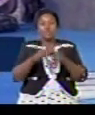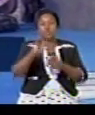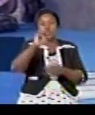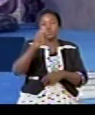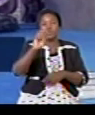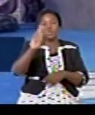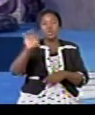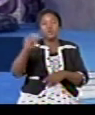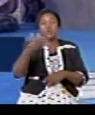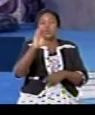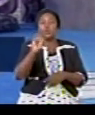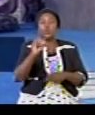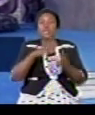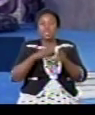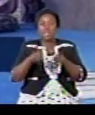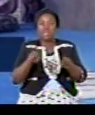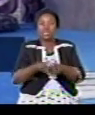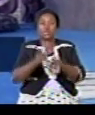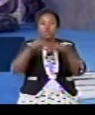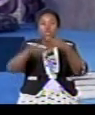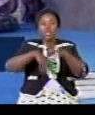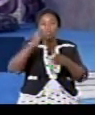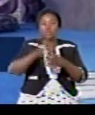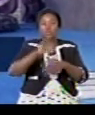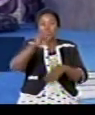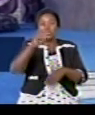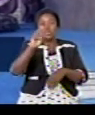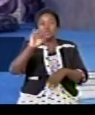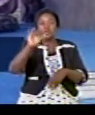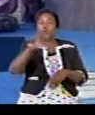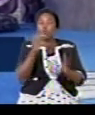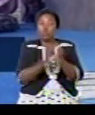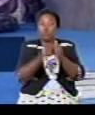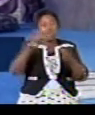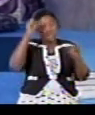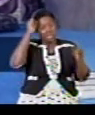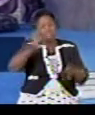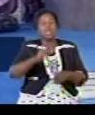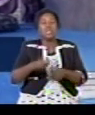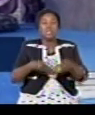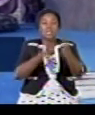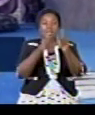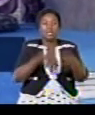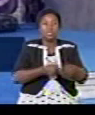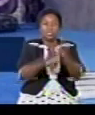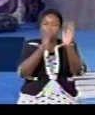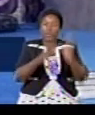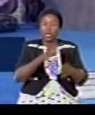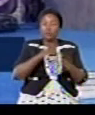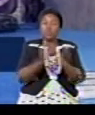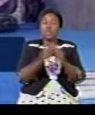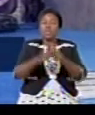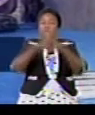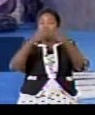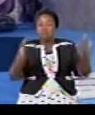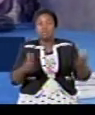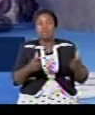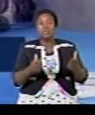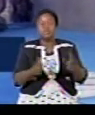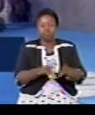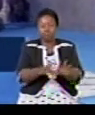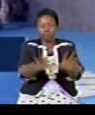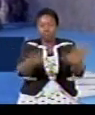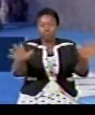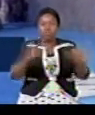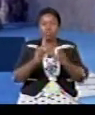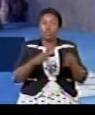they went out of Jericho with his disciples and a great number of people,